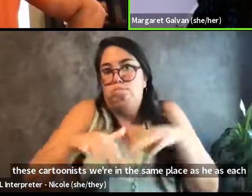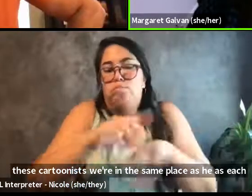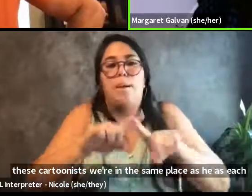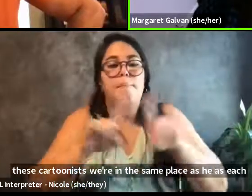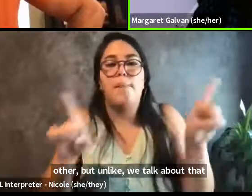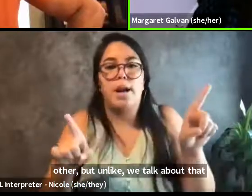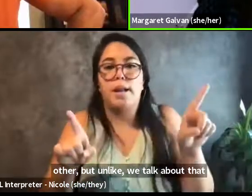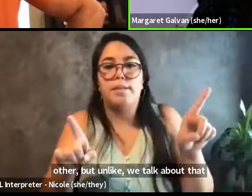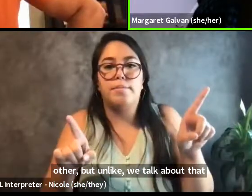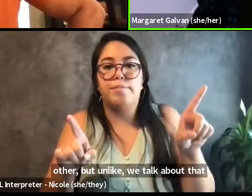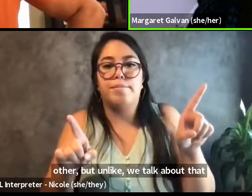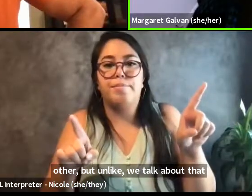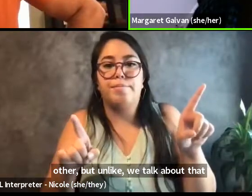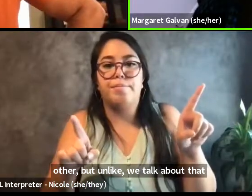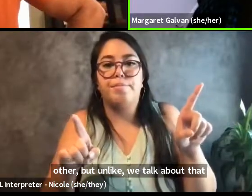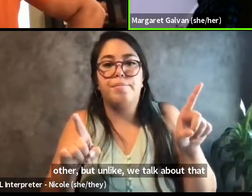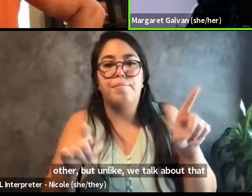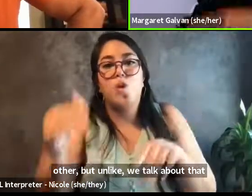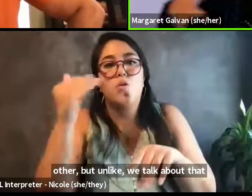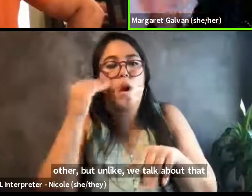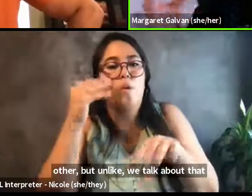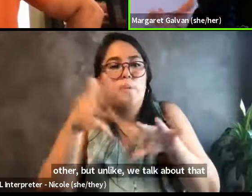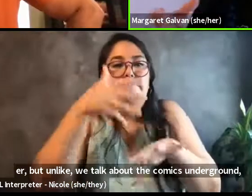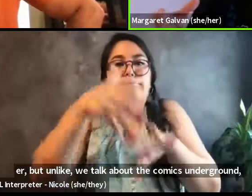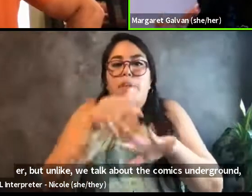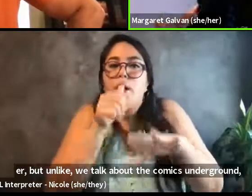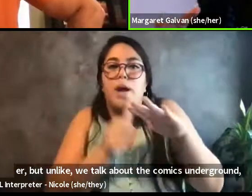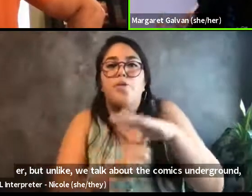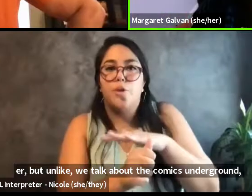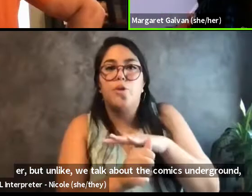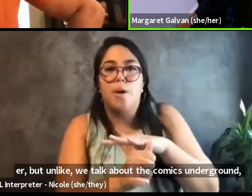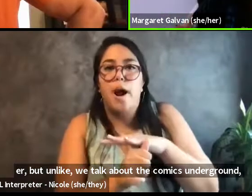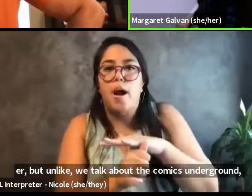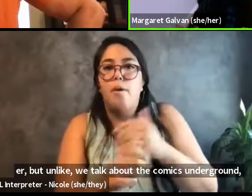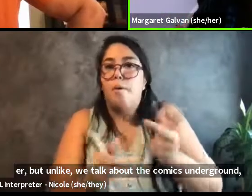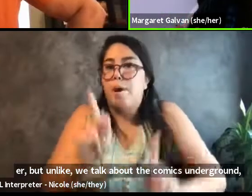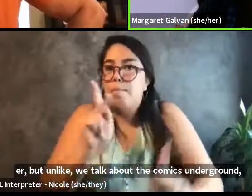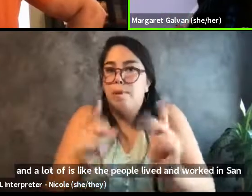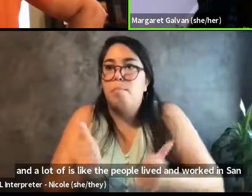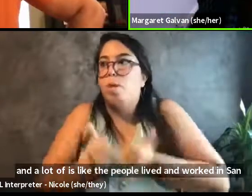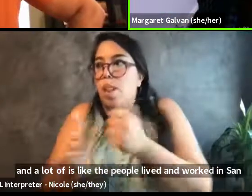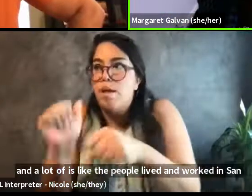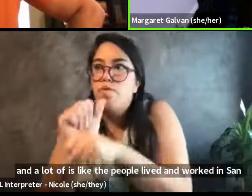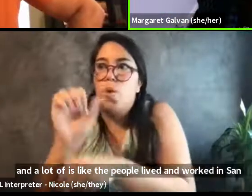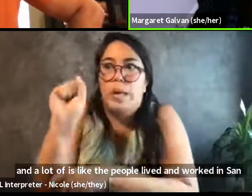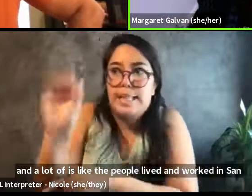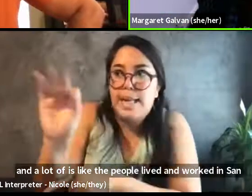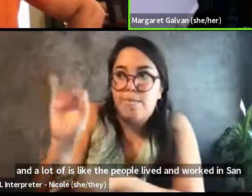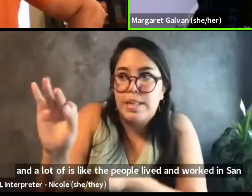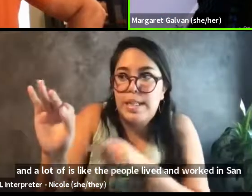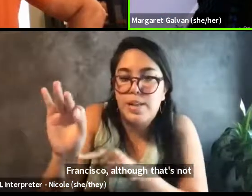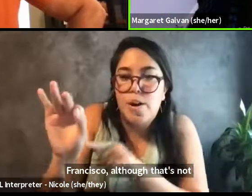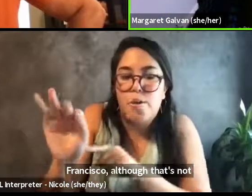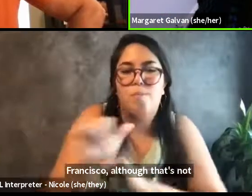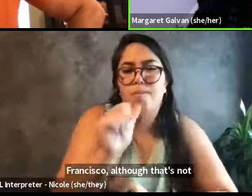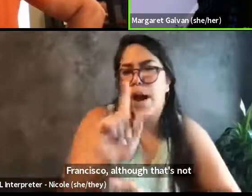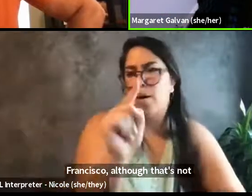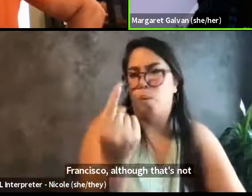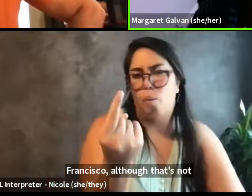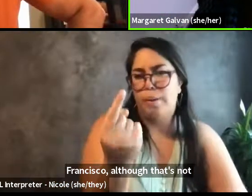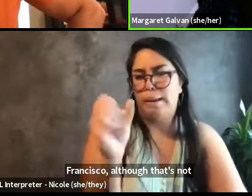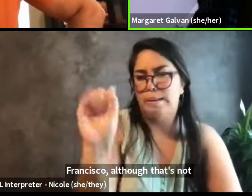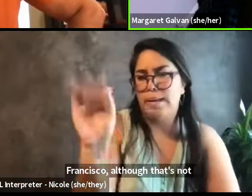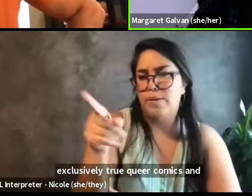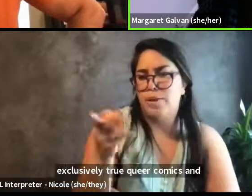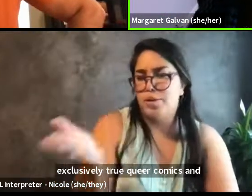we talk about the, uh, the comics underground and a lot of it's like, the people lived and worked in San Francisco, although that's not exclusively true. Queer comics